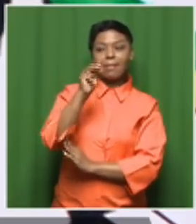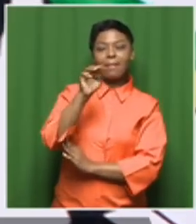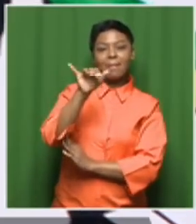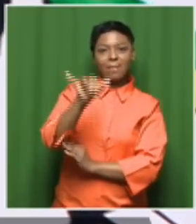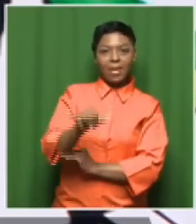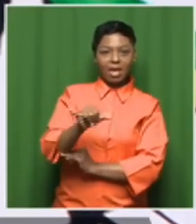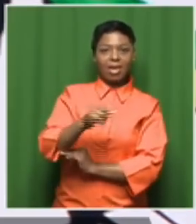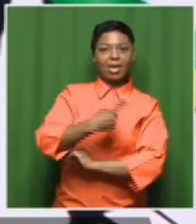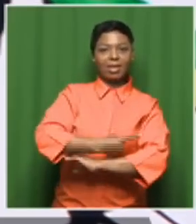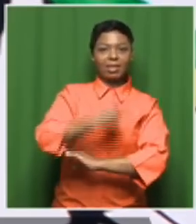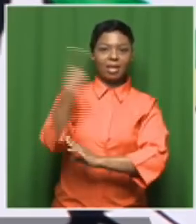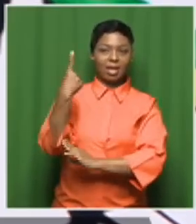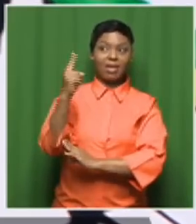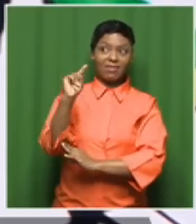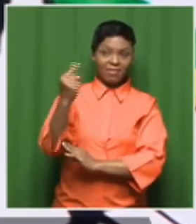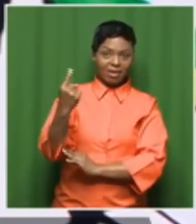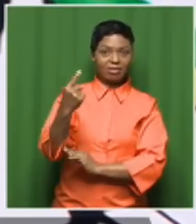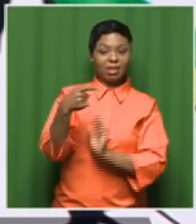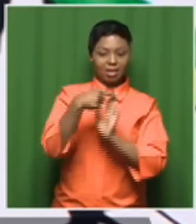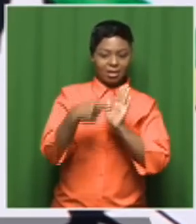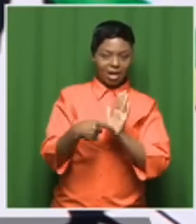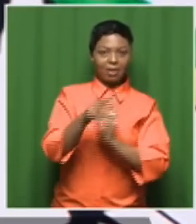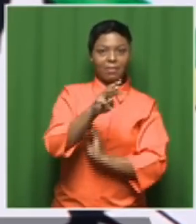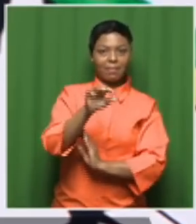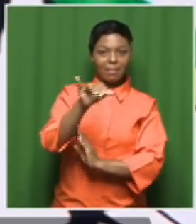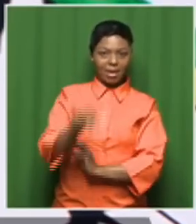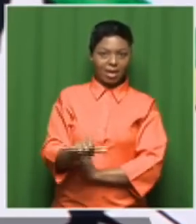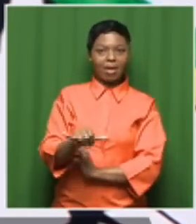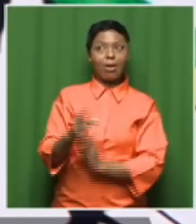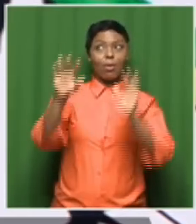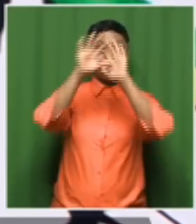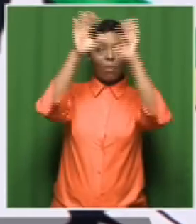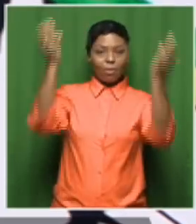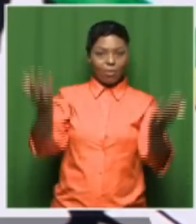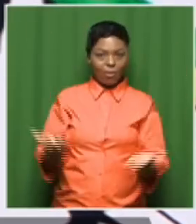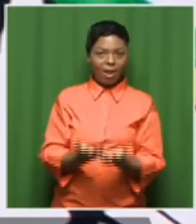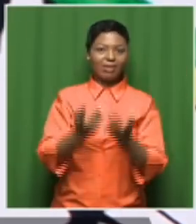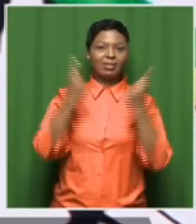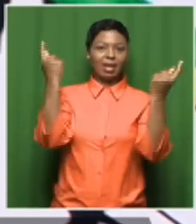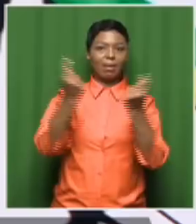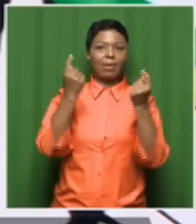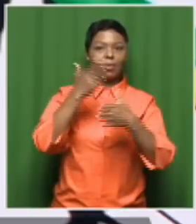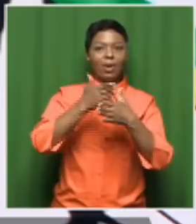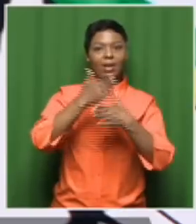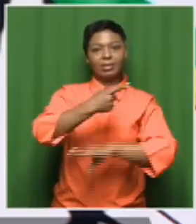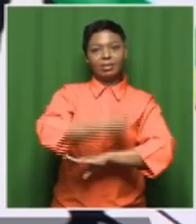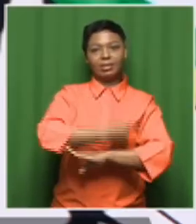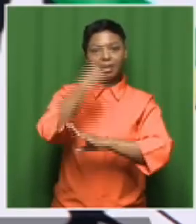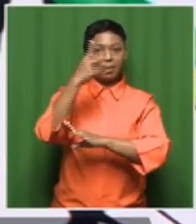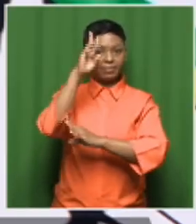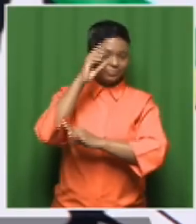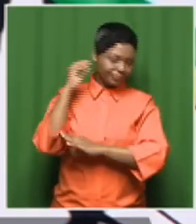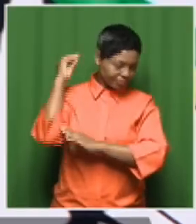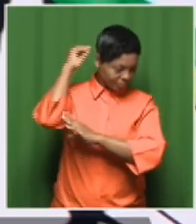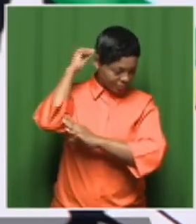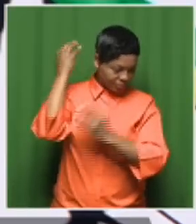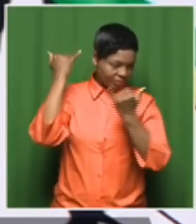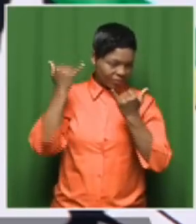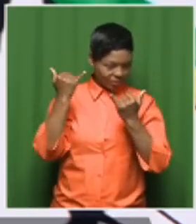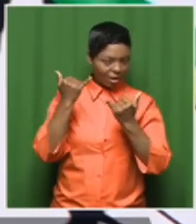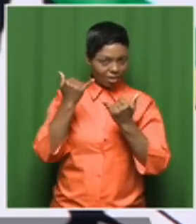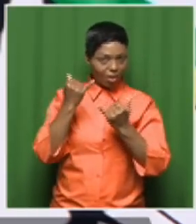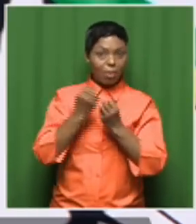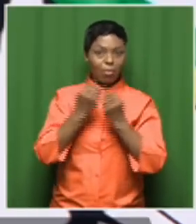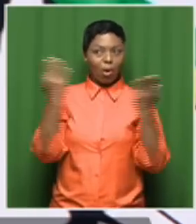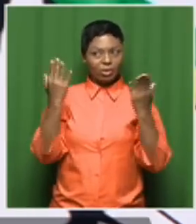the world celebrates this day to honour the labour force's contributions globally and serves as a reminder of ongoing workers'